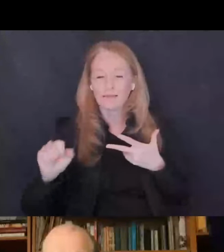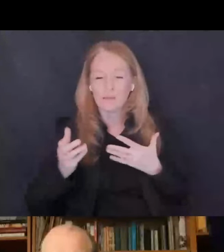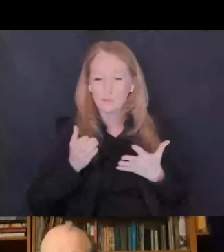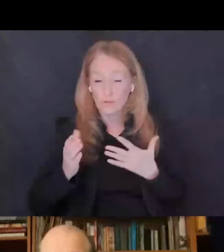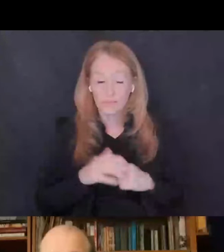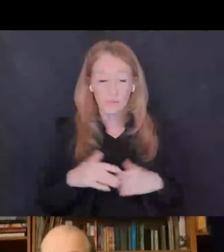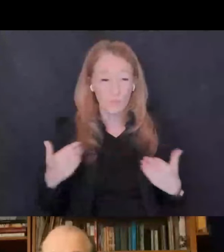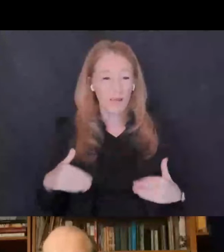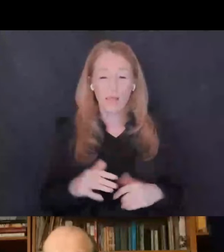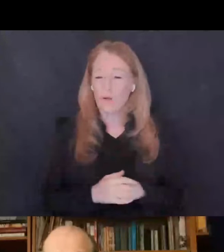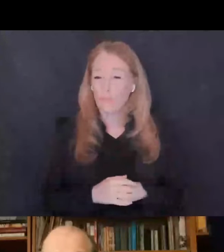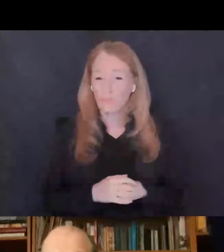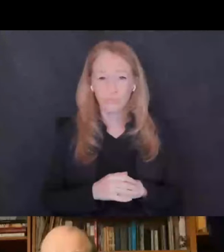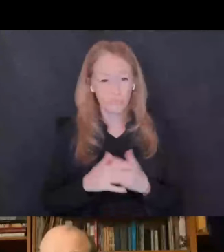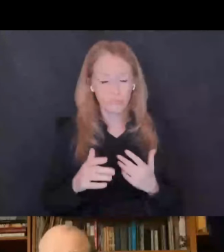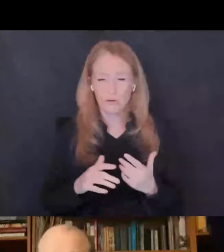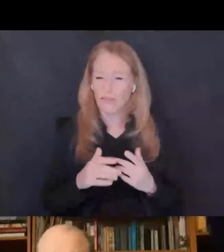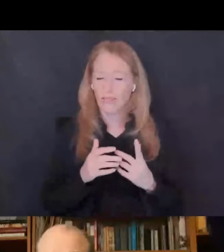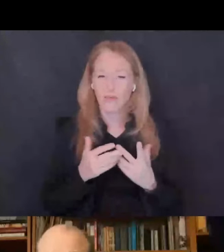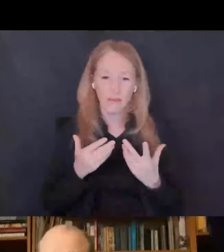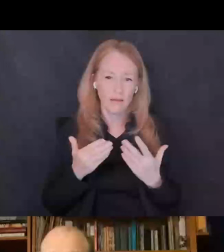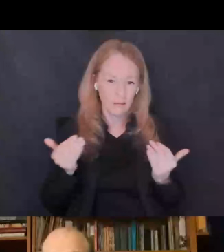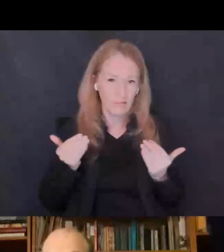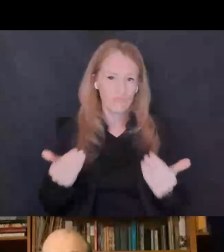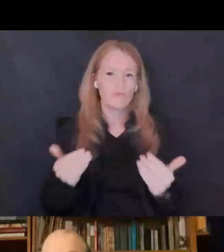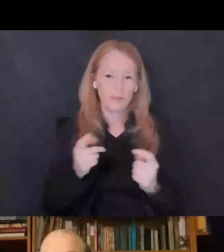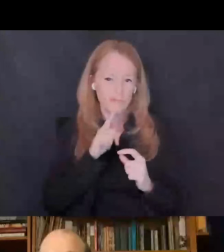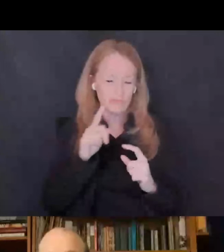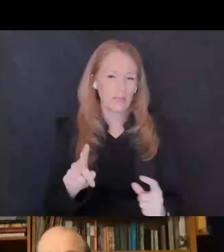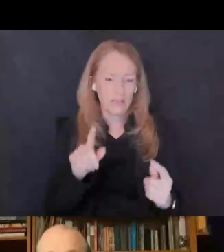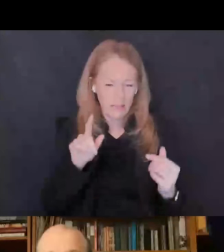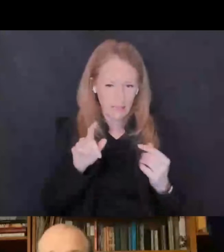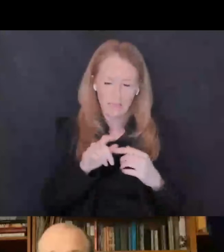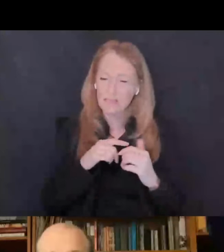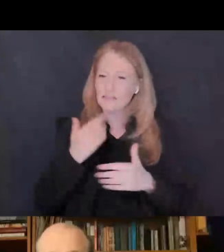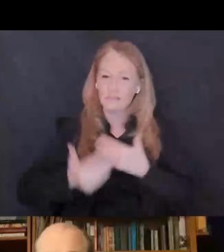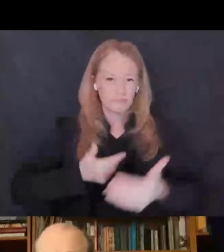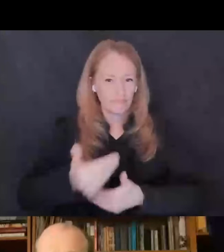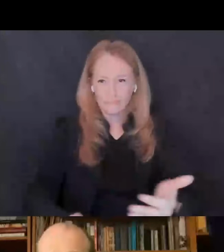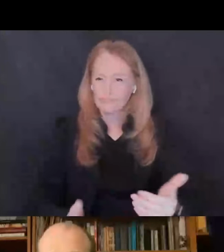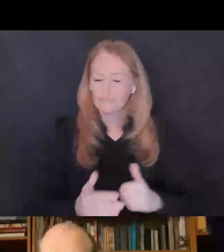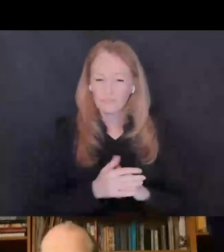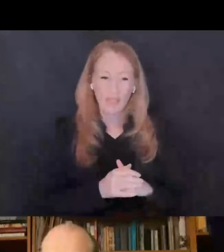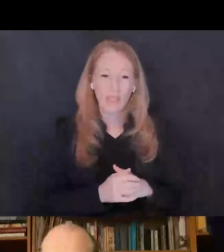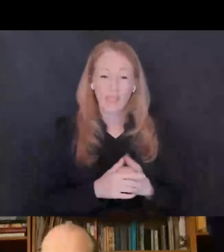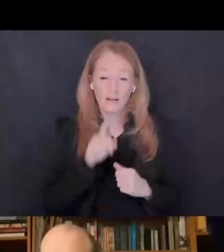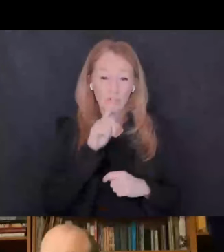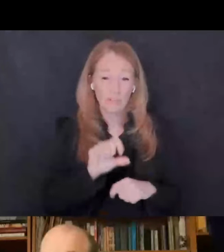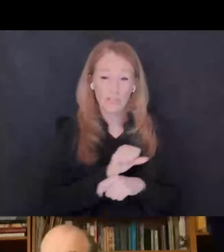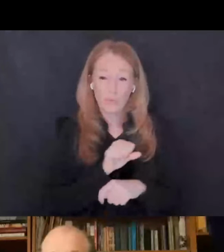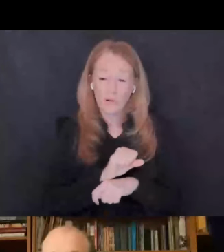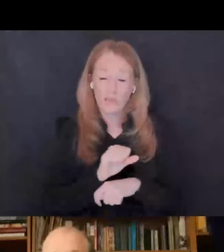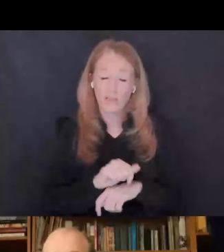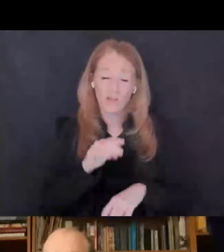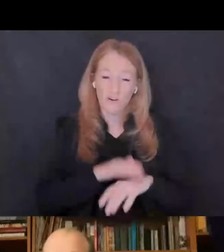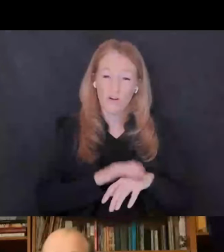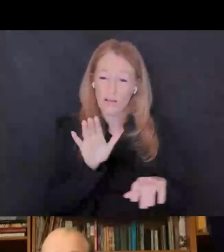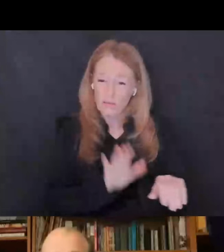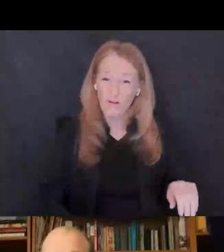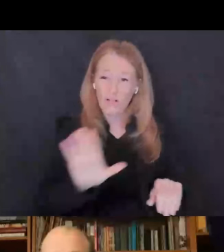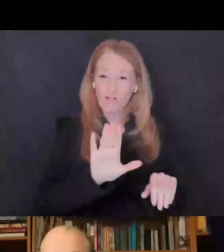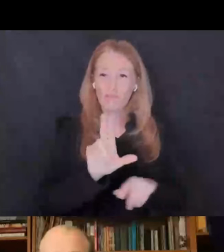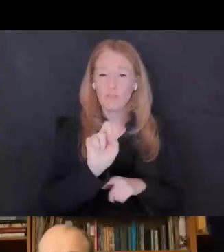this movement is progressing and is being worked on all across the country. We're